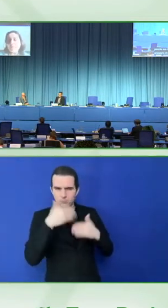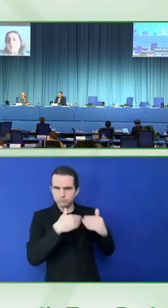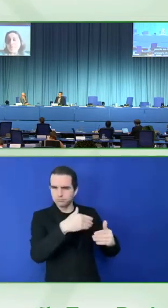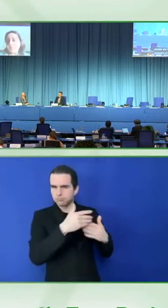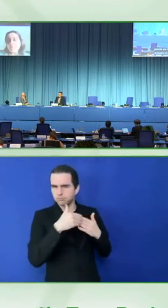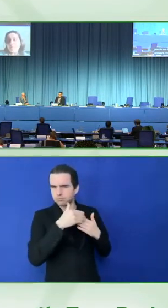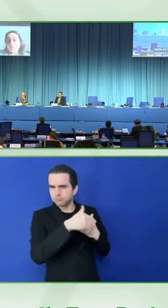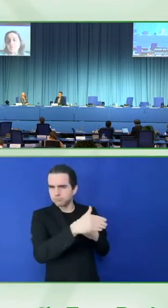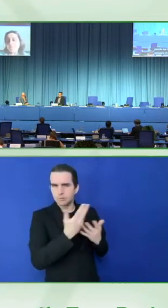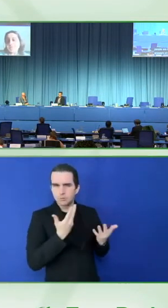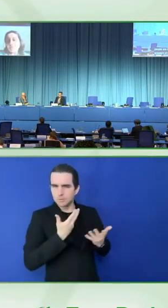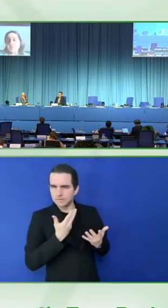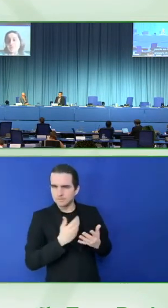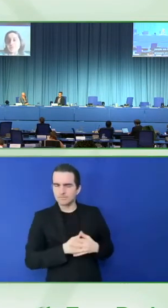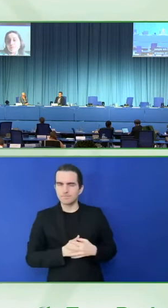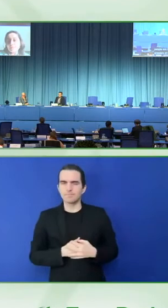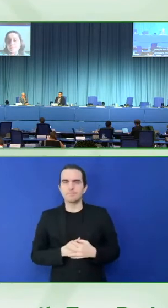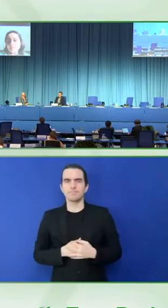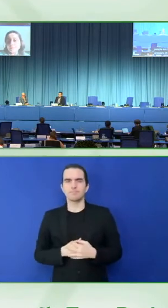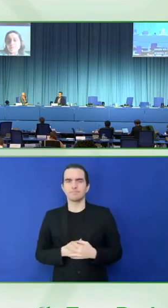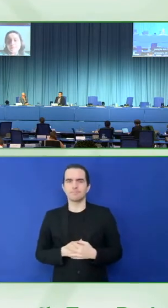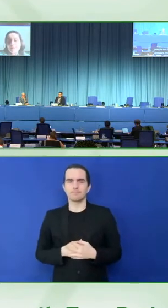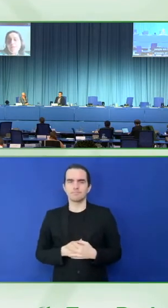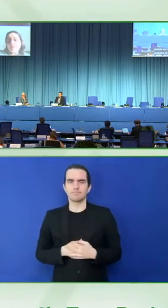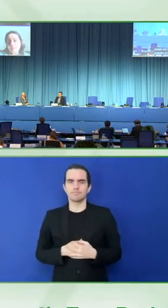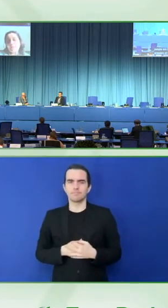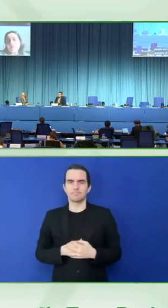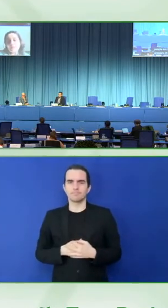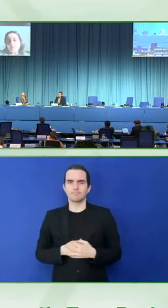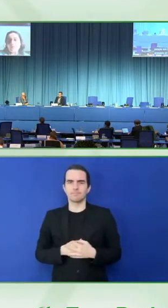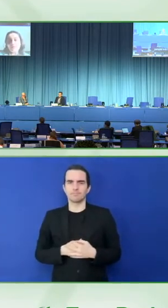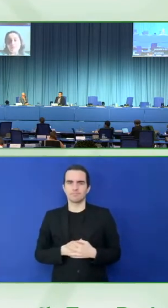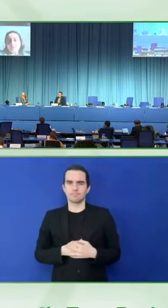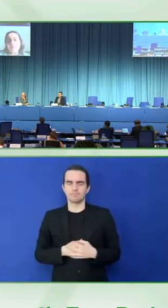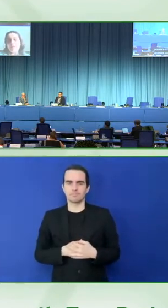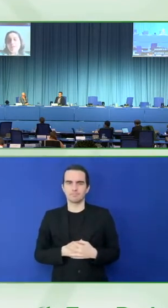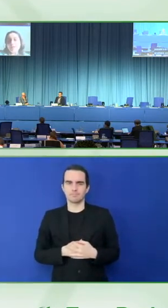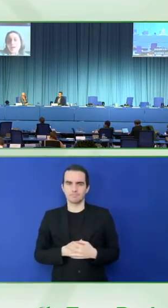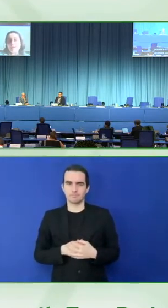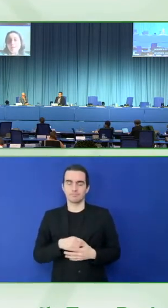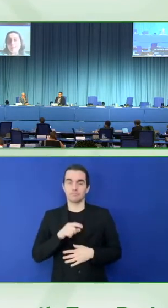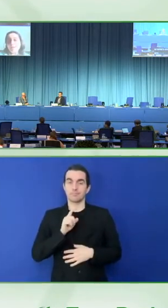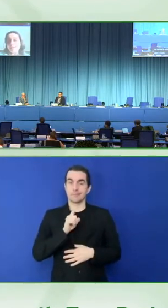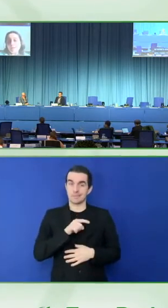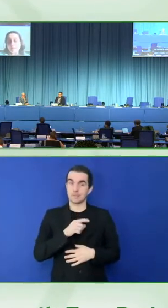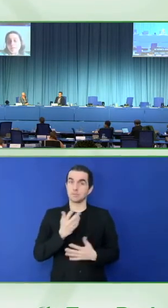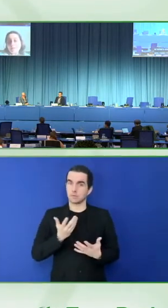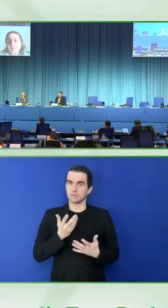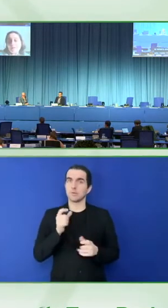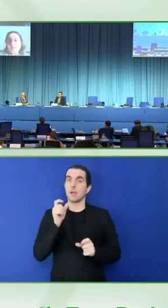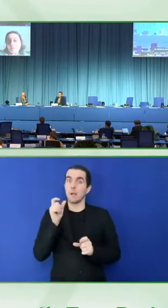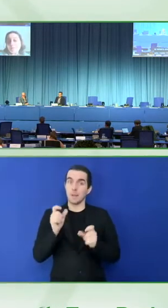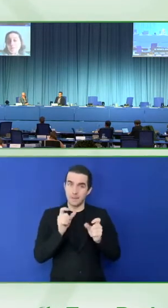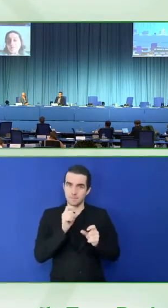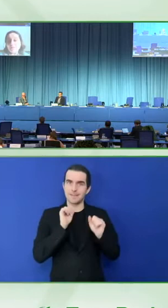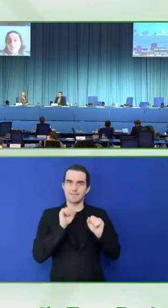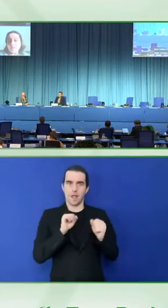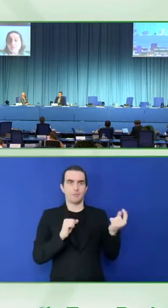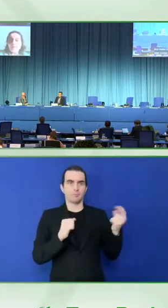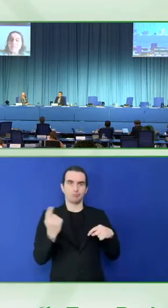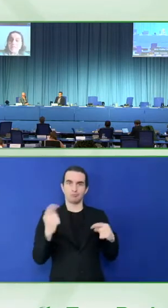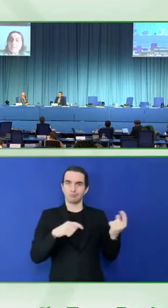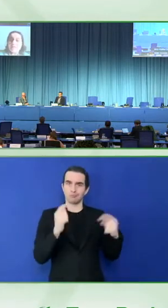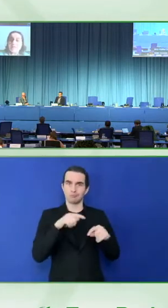across the board. And urbanization is going to be one of the mega trends that the globe is going to see. And therefore, as an area of innovation,